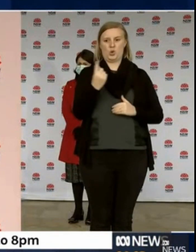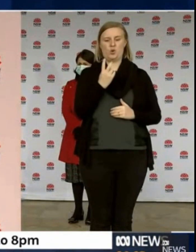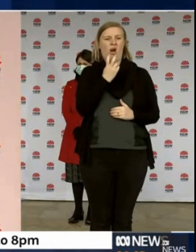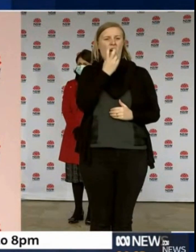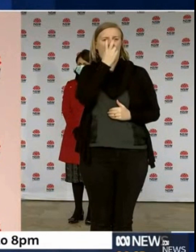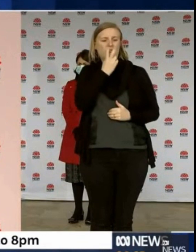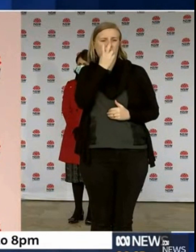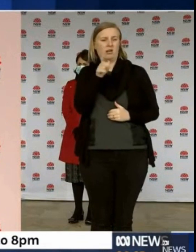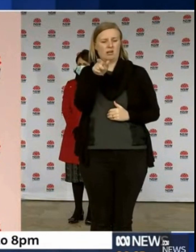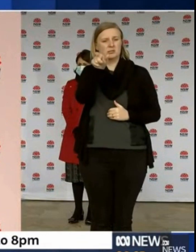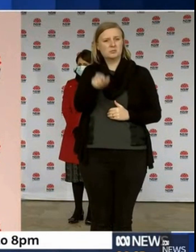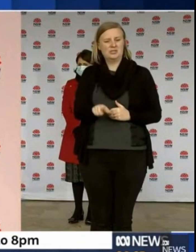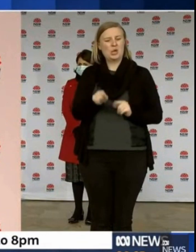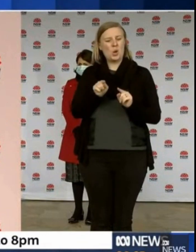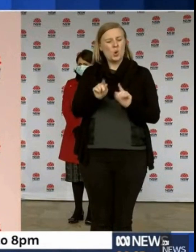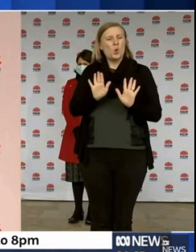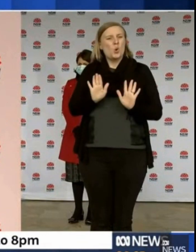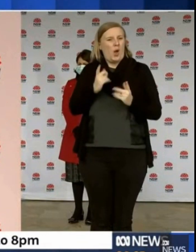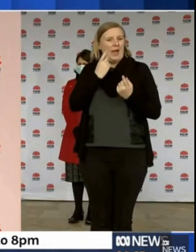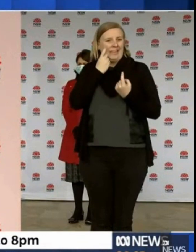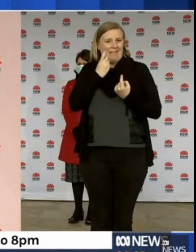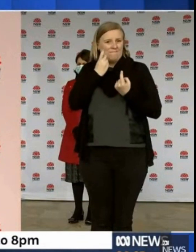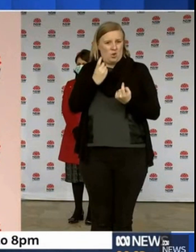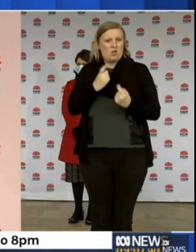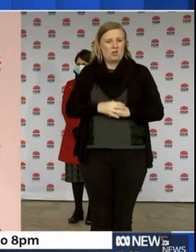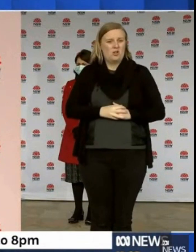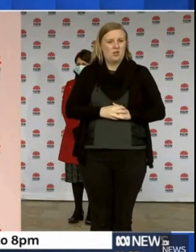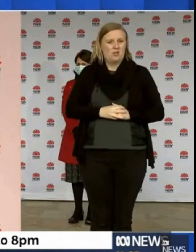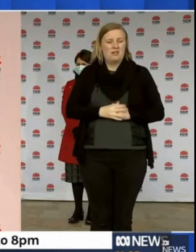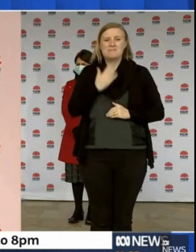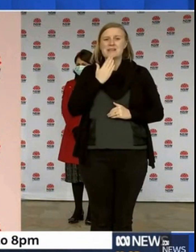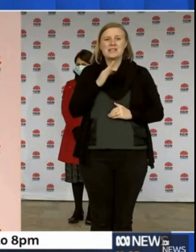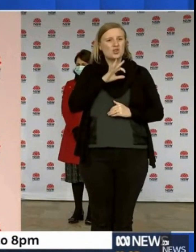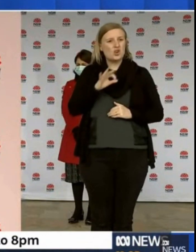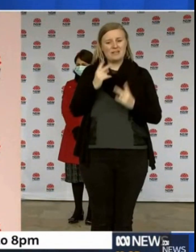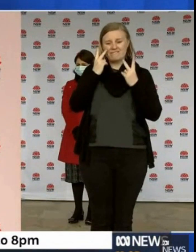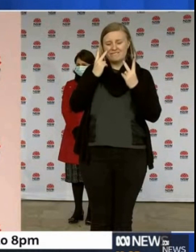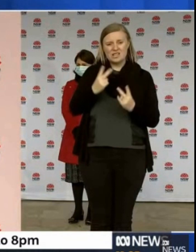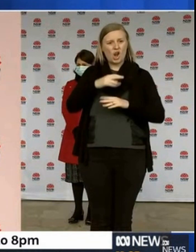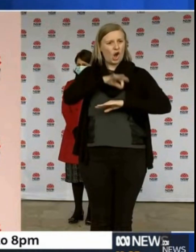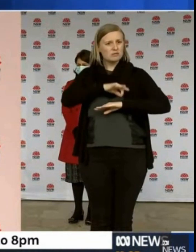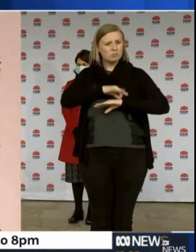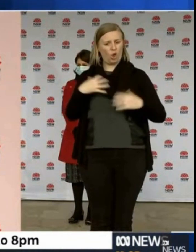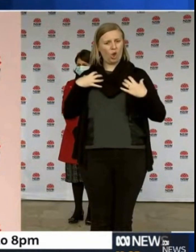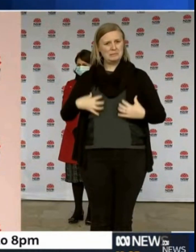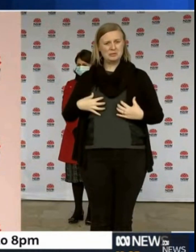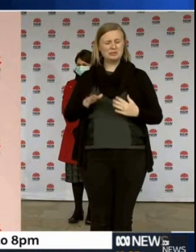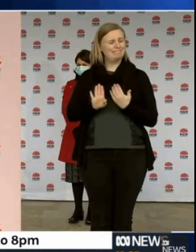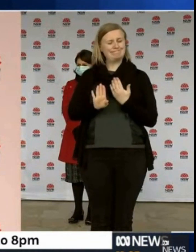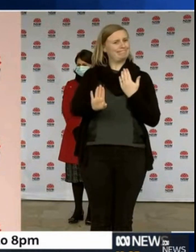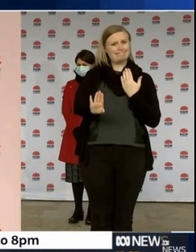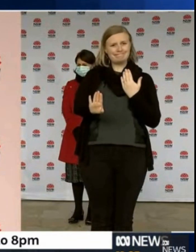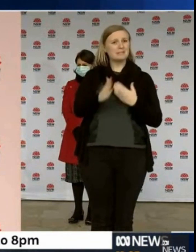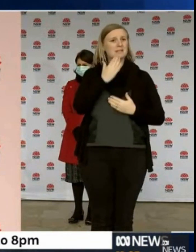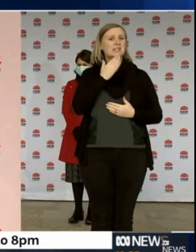elderly. So it's important that we don't have visitors to hospitals and visitors to aged care facilities. Those steps were